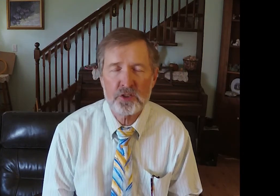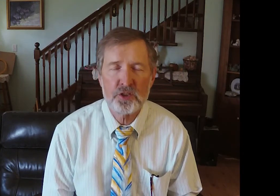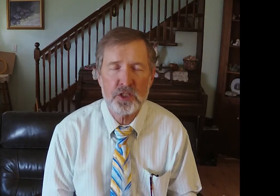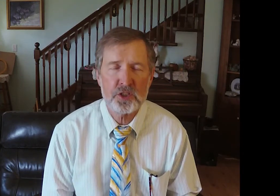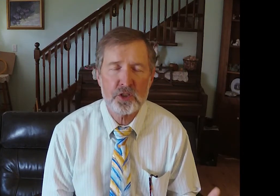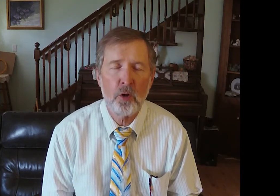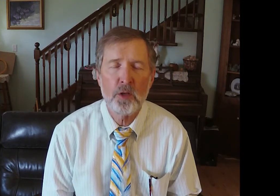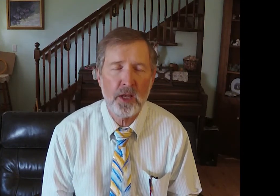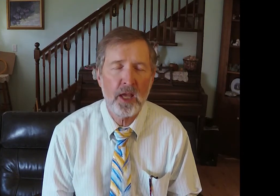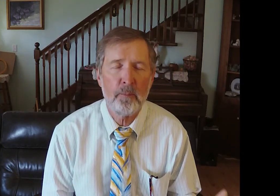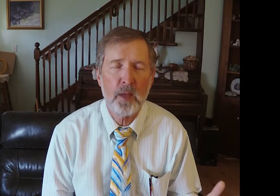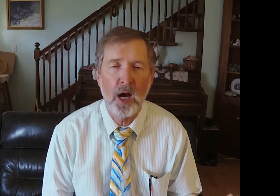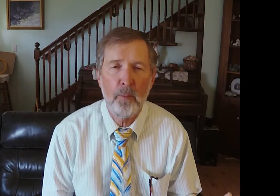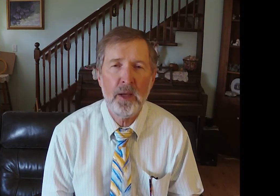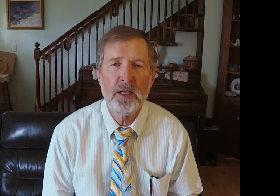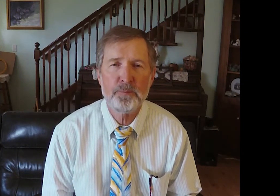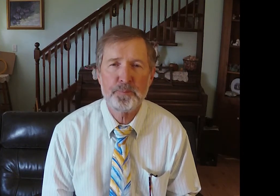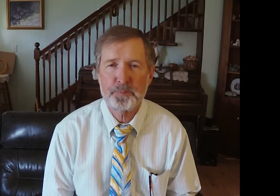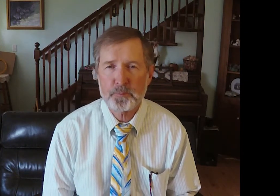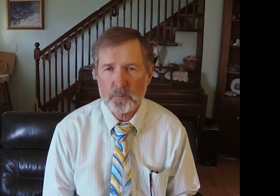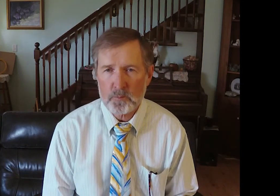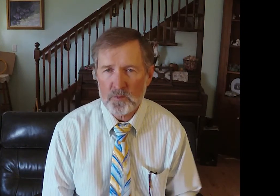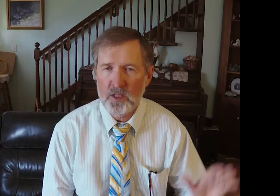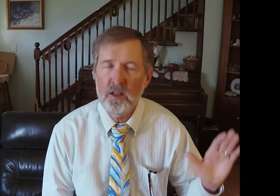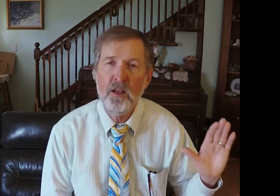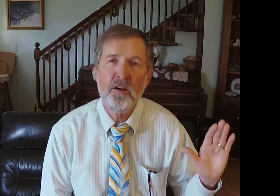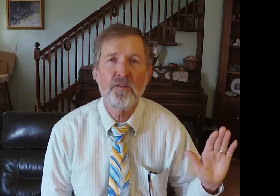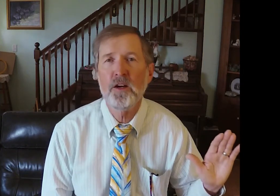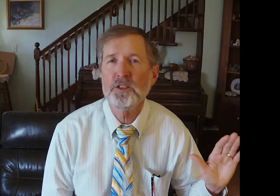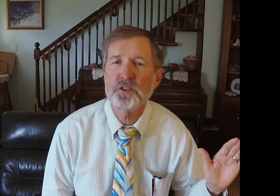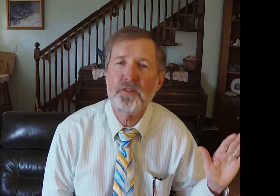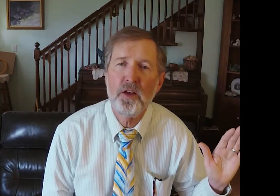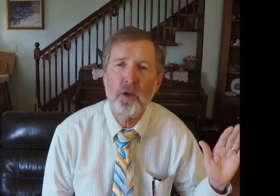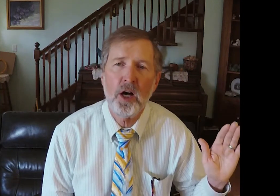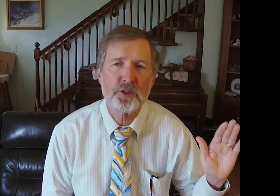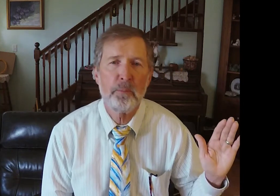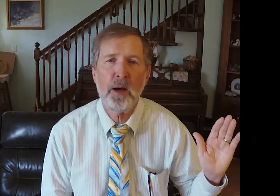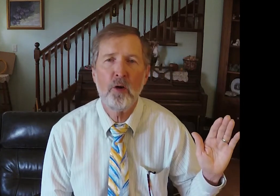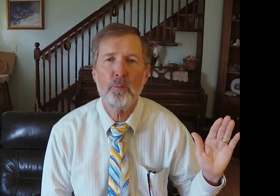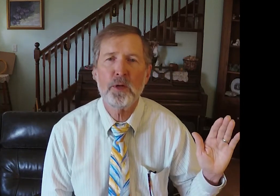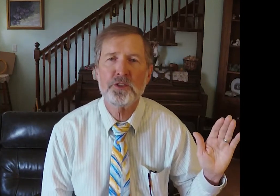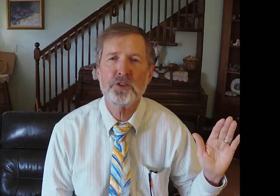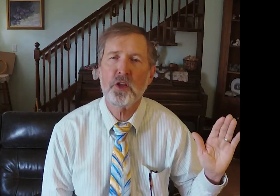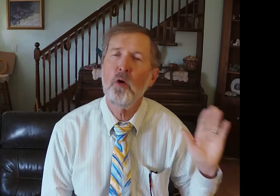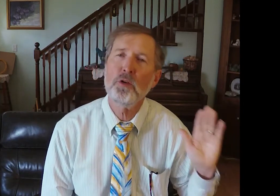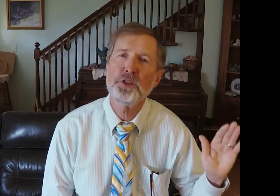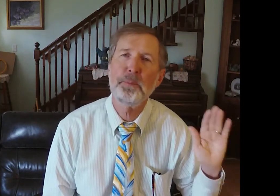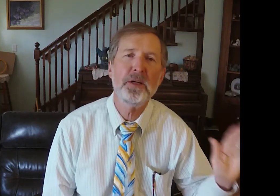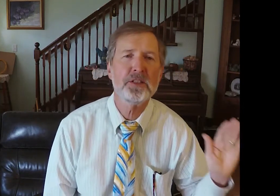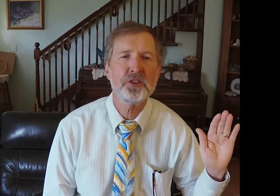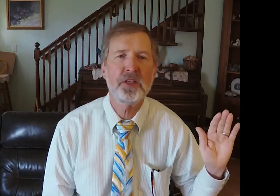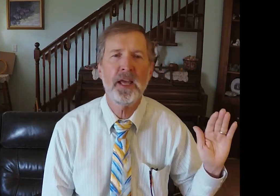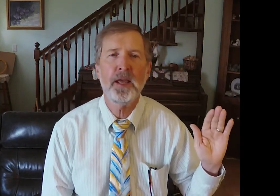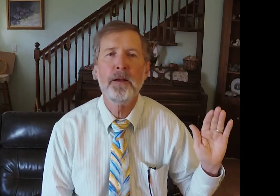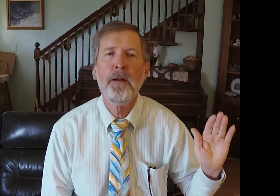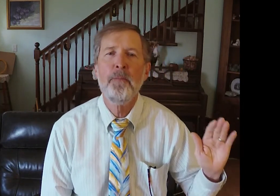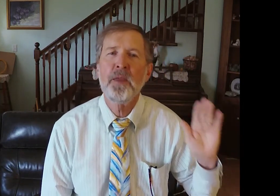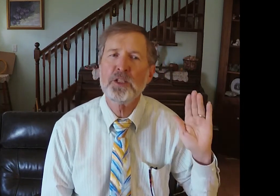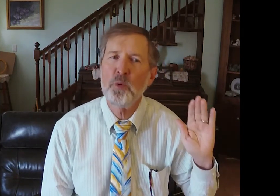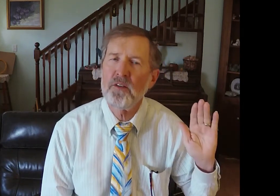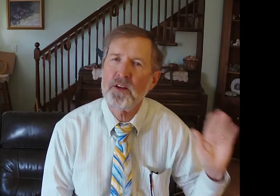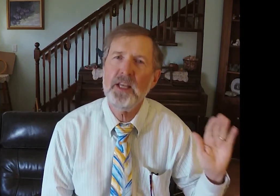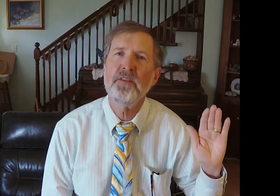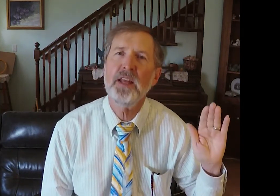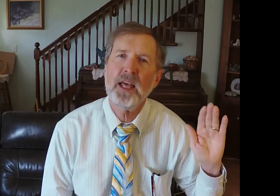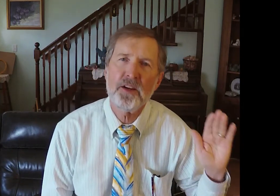these things in Jesus' holy name. Amen. Friends, feel the awesome power and presence of the Holy Spirit this day